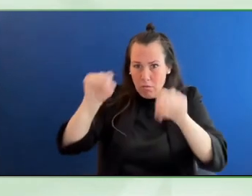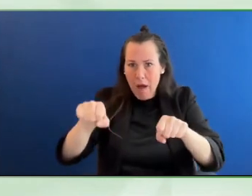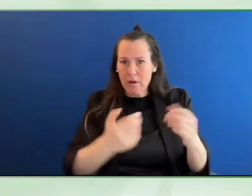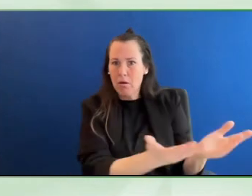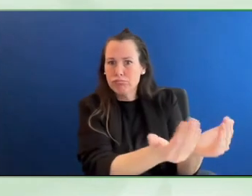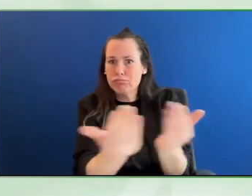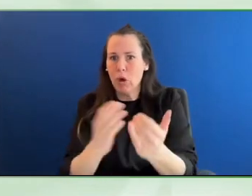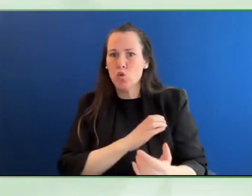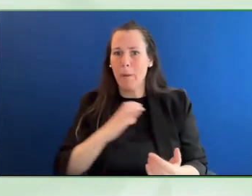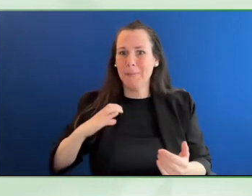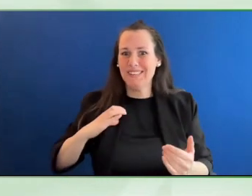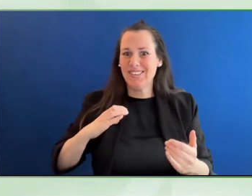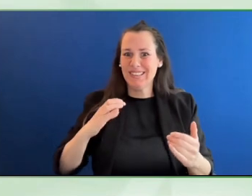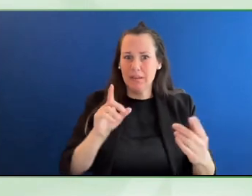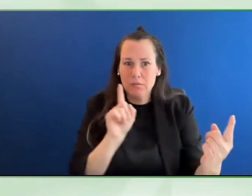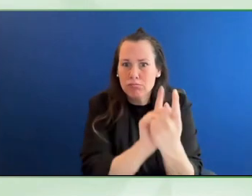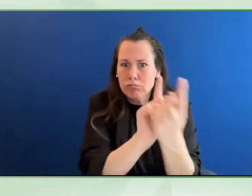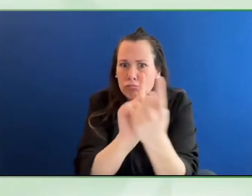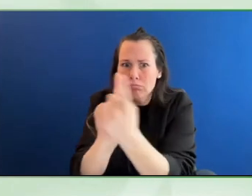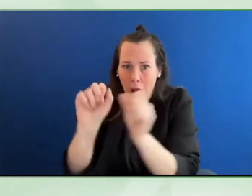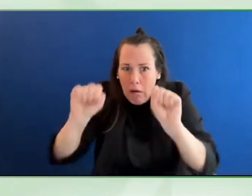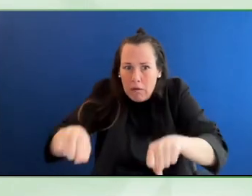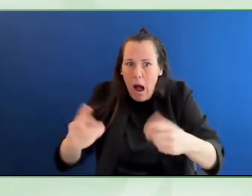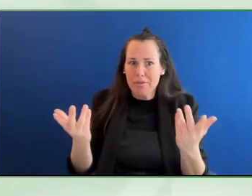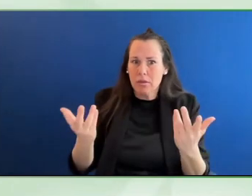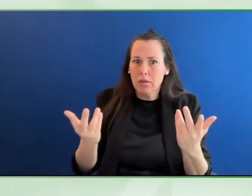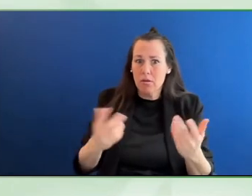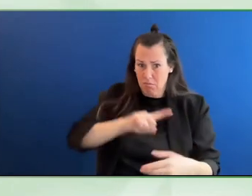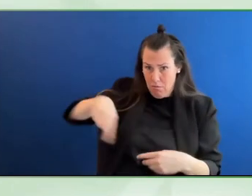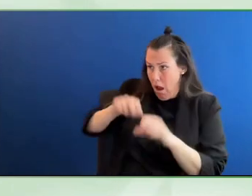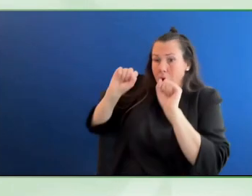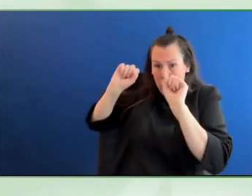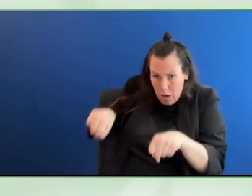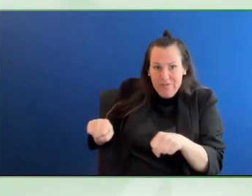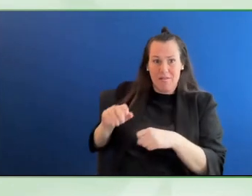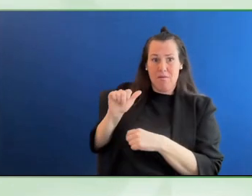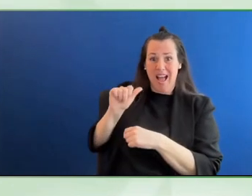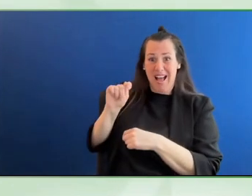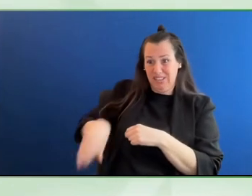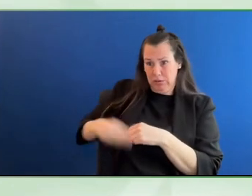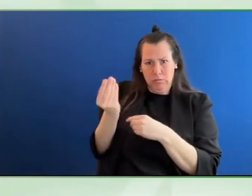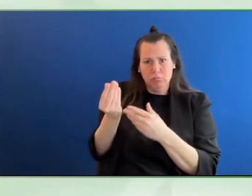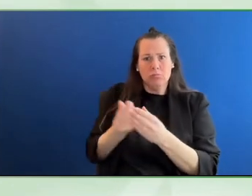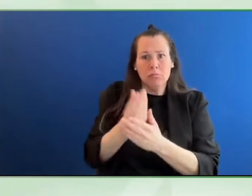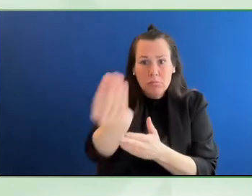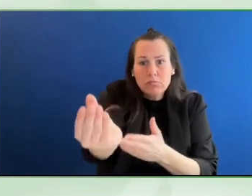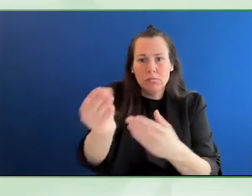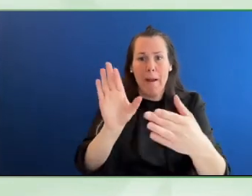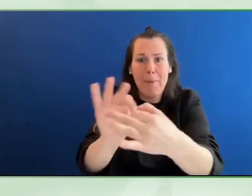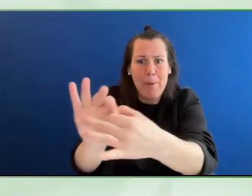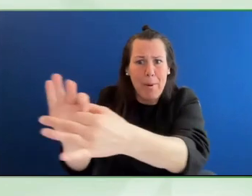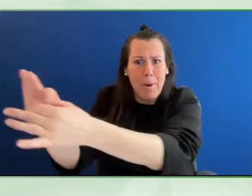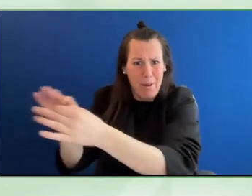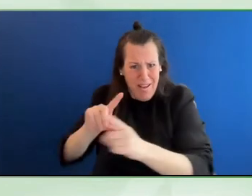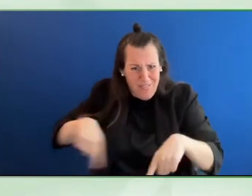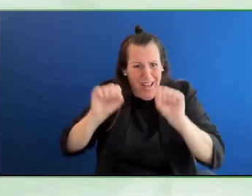a student. And finally, we're doing an evaluation tool where somebody who works with kids would be able to have free copies of all the